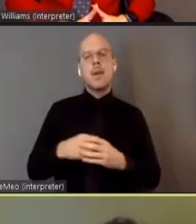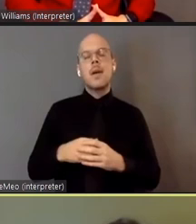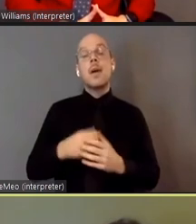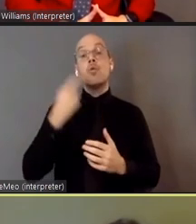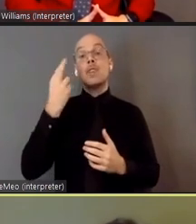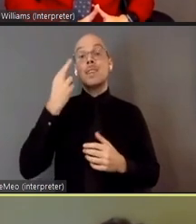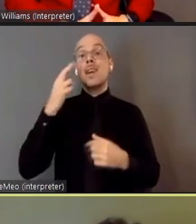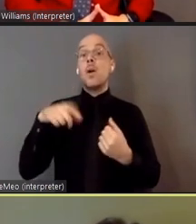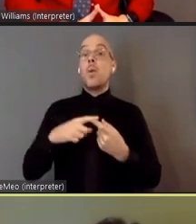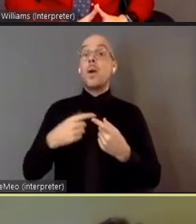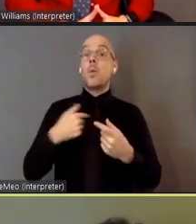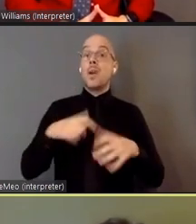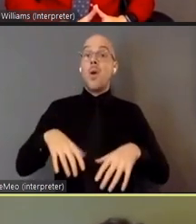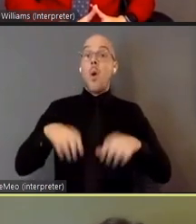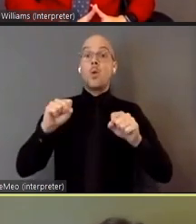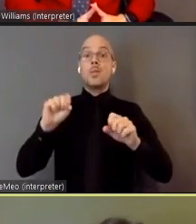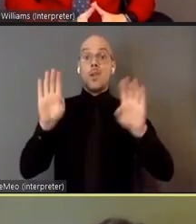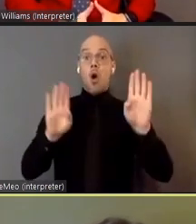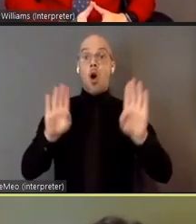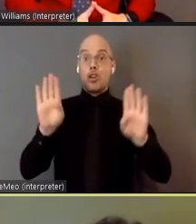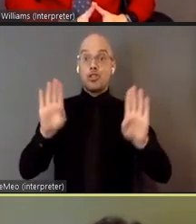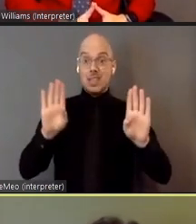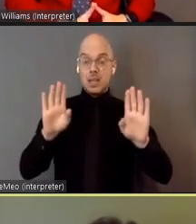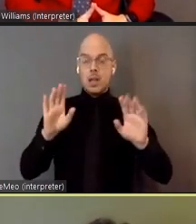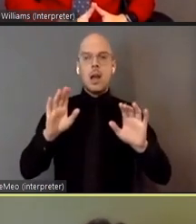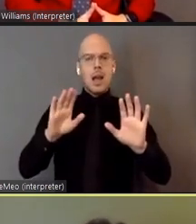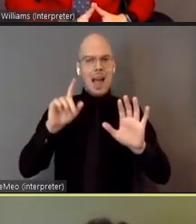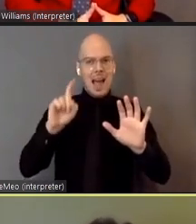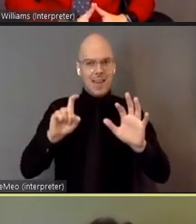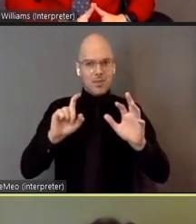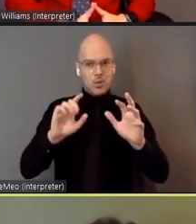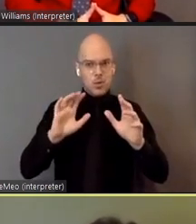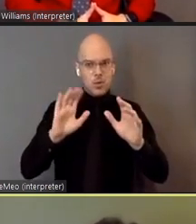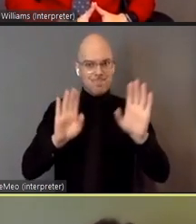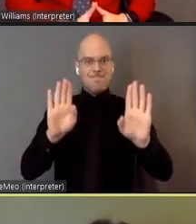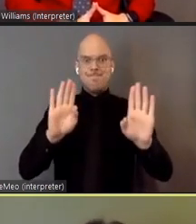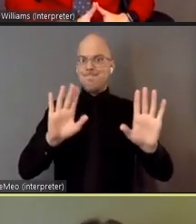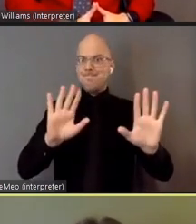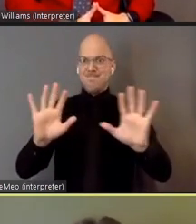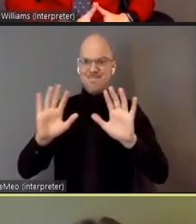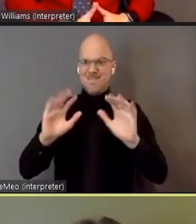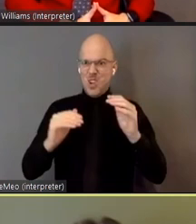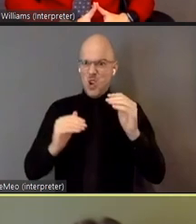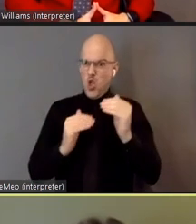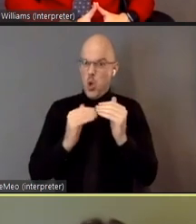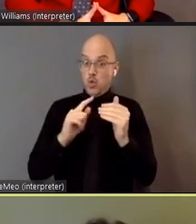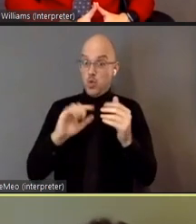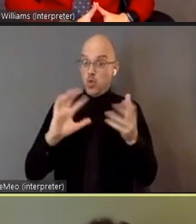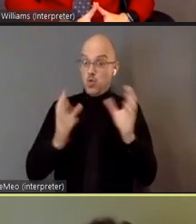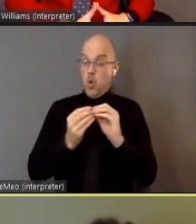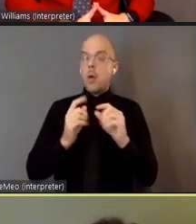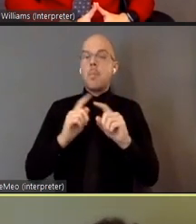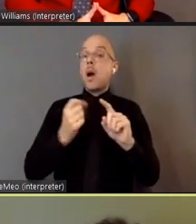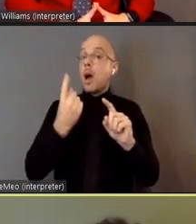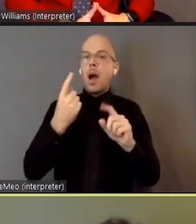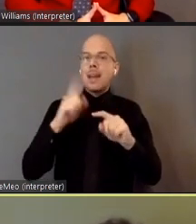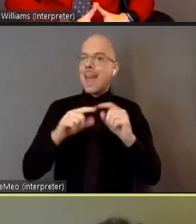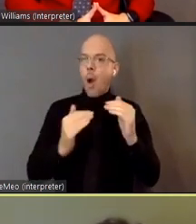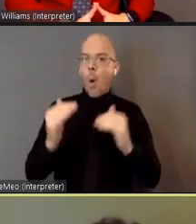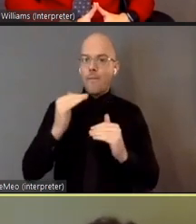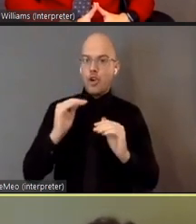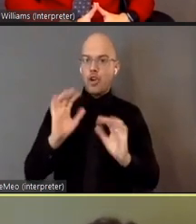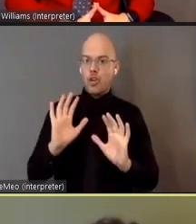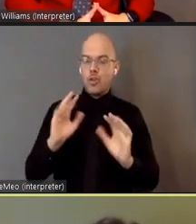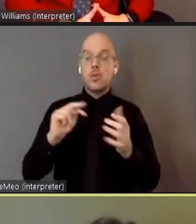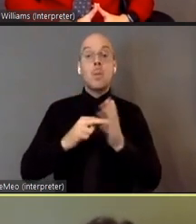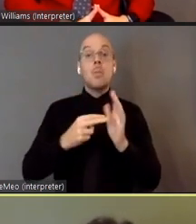when we're doing an auction, we have to get as close to the total funding as we can without going over. And so if there aren't